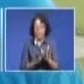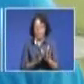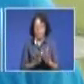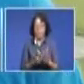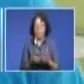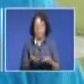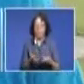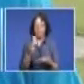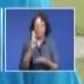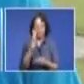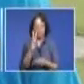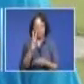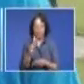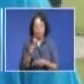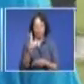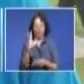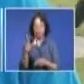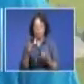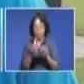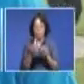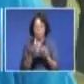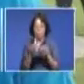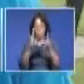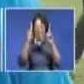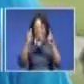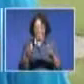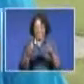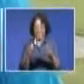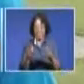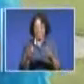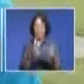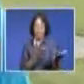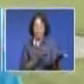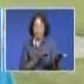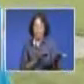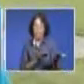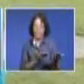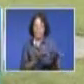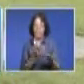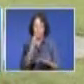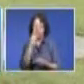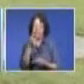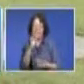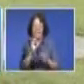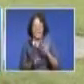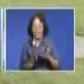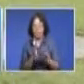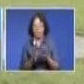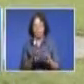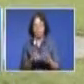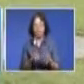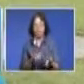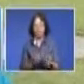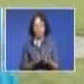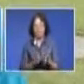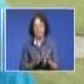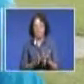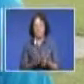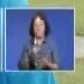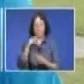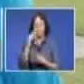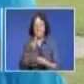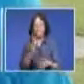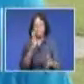2 or 3 more laboratory tests that are pending, which may or may not turn out to be positive. I want to tell people